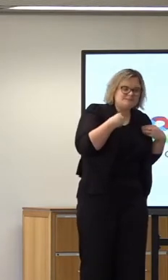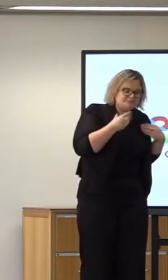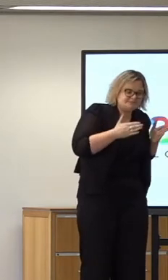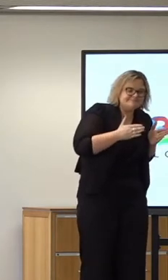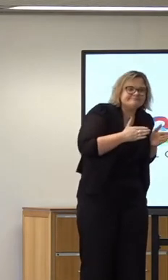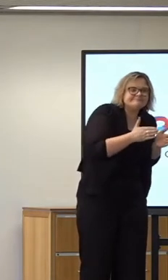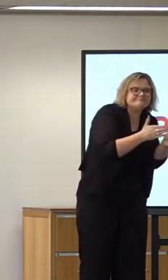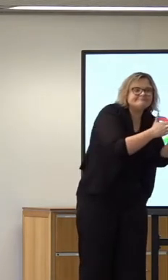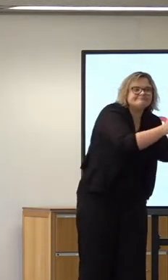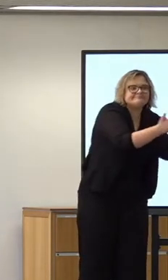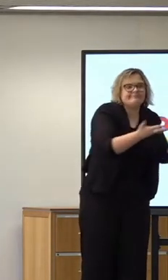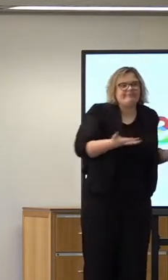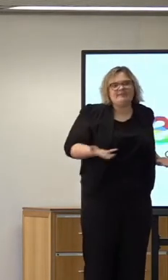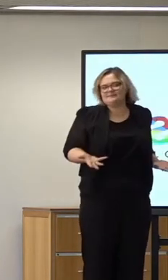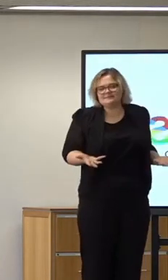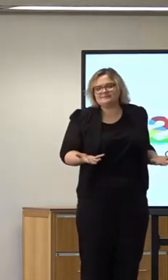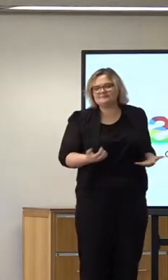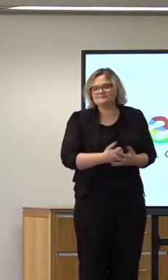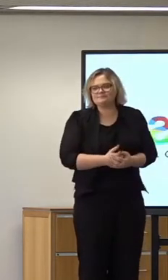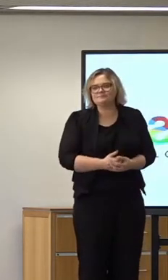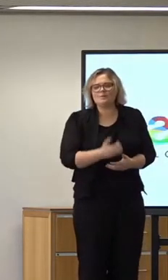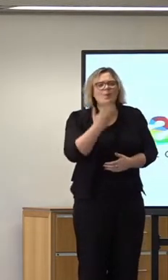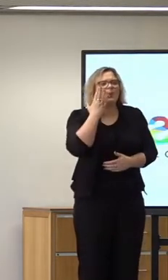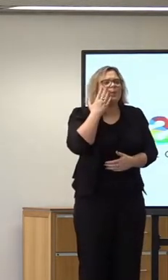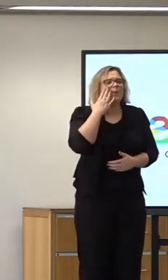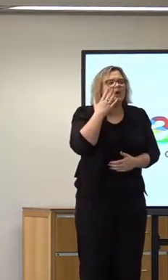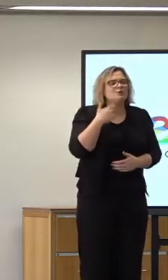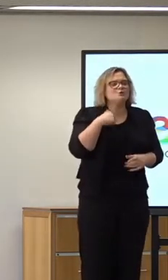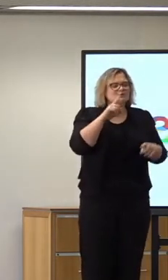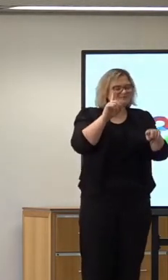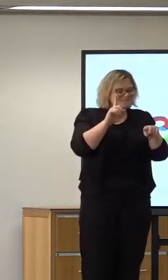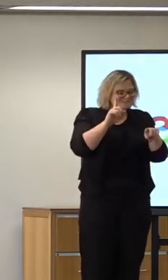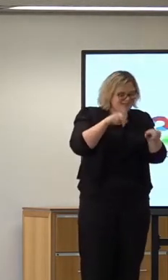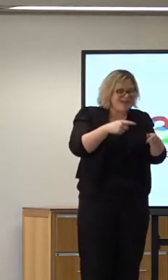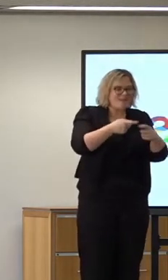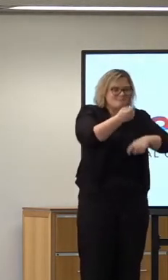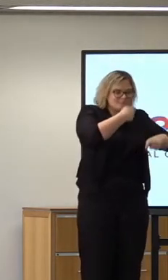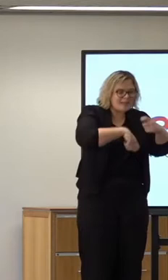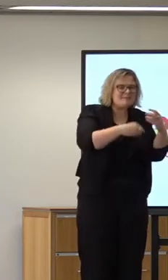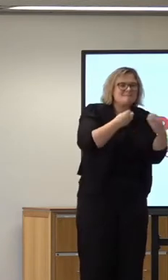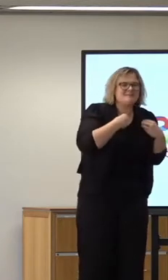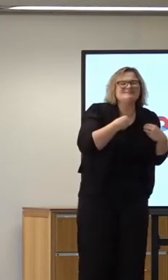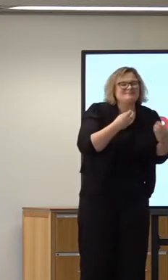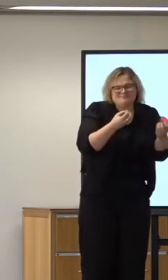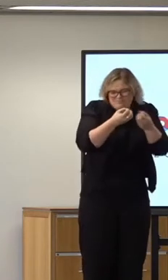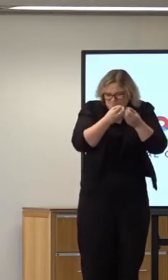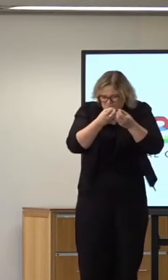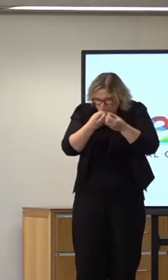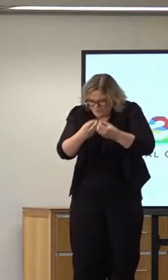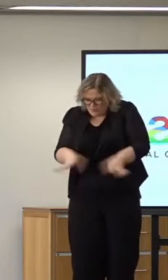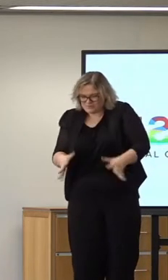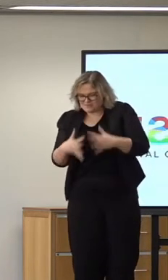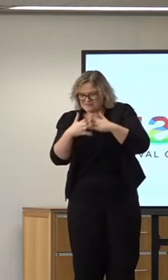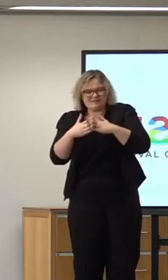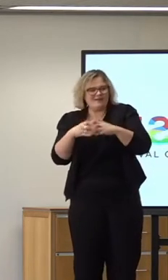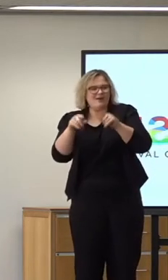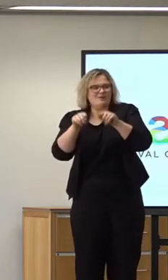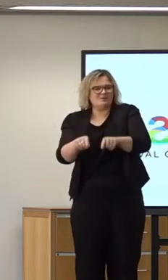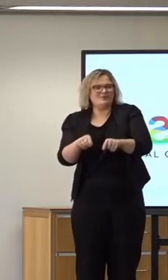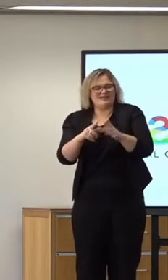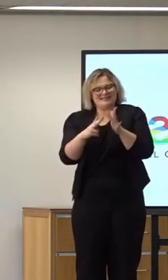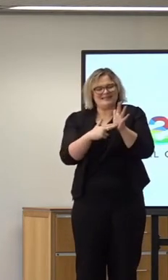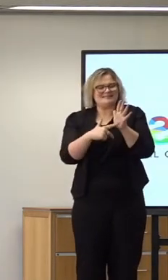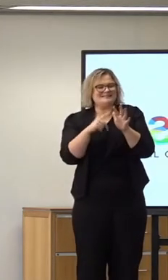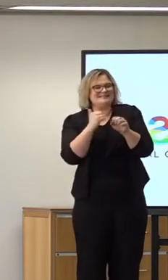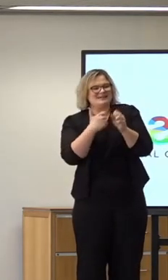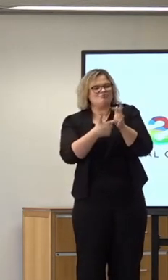works sector, where as soon as you start over-commercialising things, you start to lose the integrity of what you're doing. And that's one